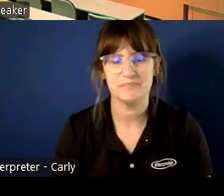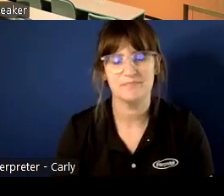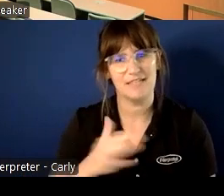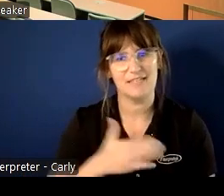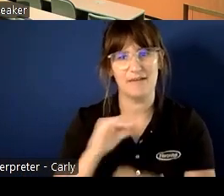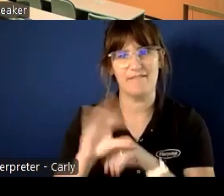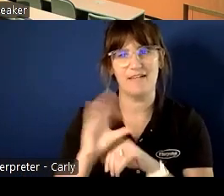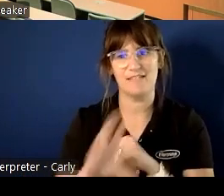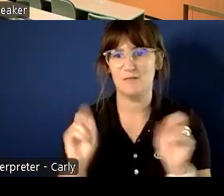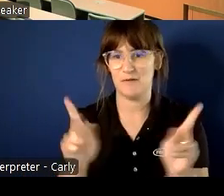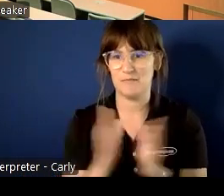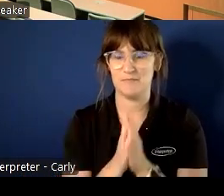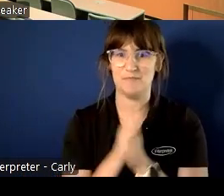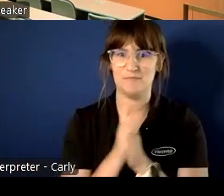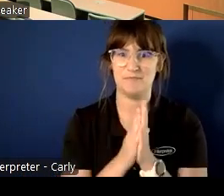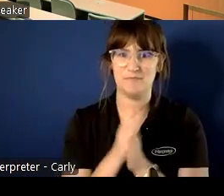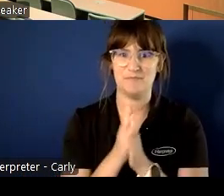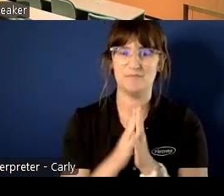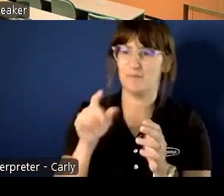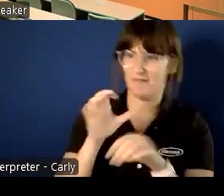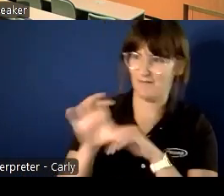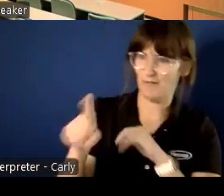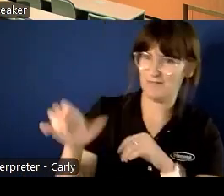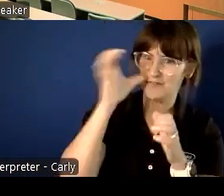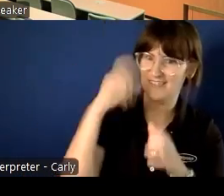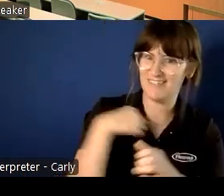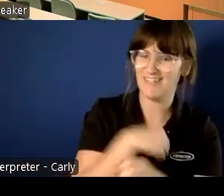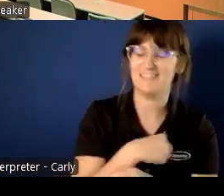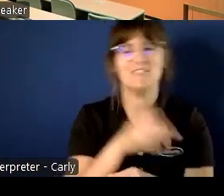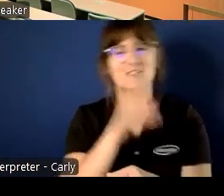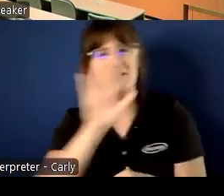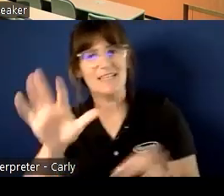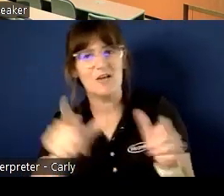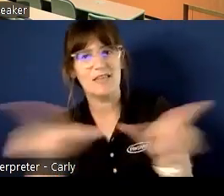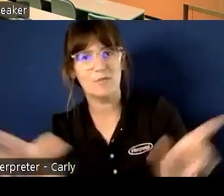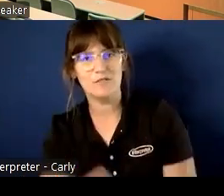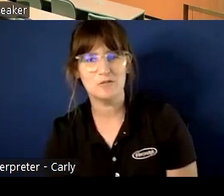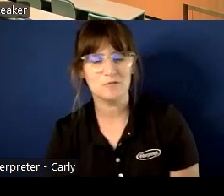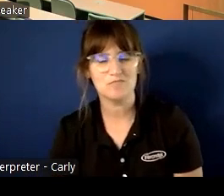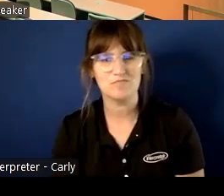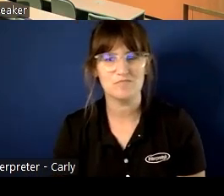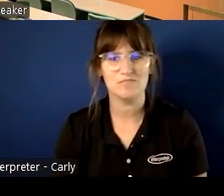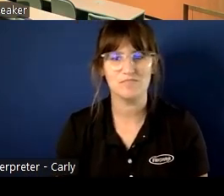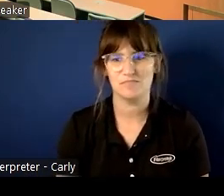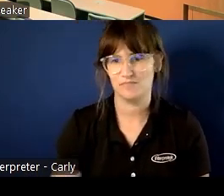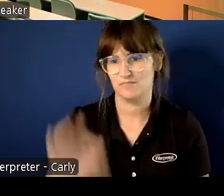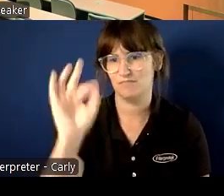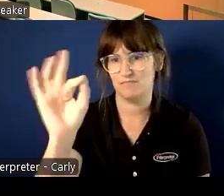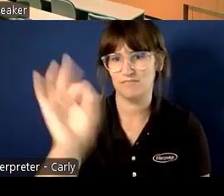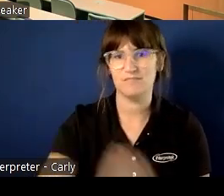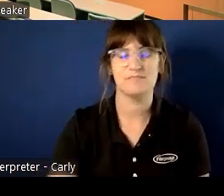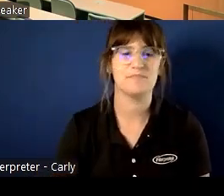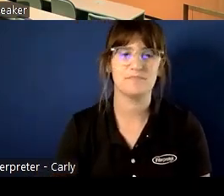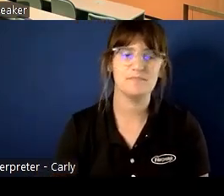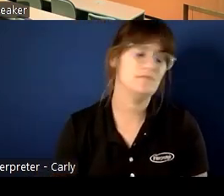Okay, so we have to get them to listen to us. And speak the right language. Yeah. Right. Yeah. Okay. Well,